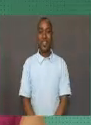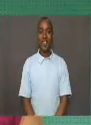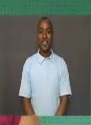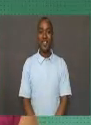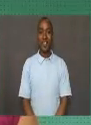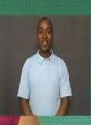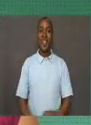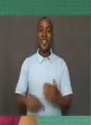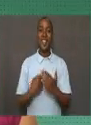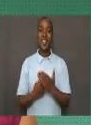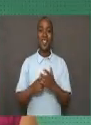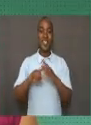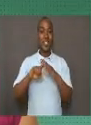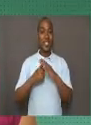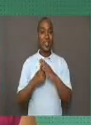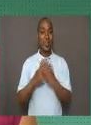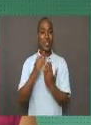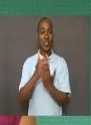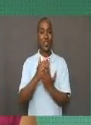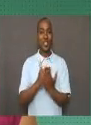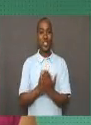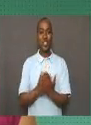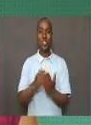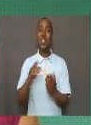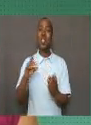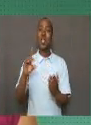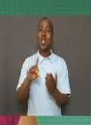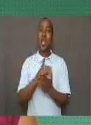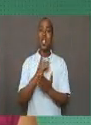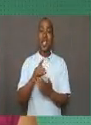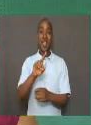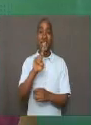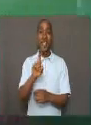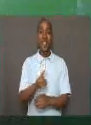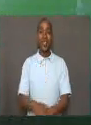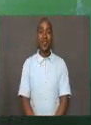Let us begin the lesson with a review question.